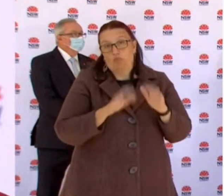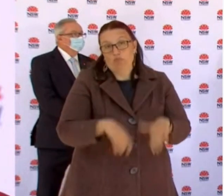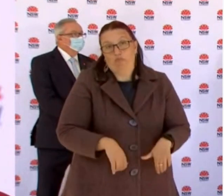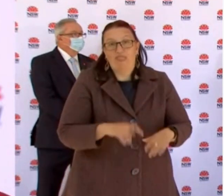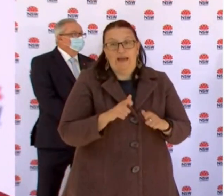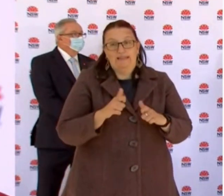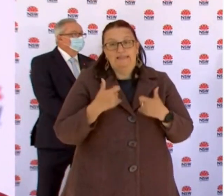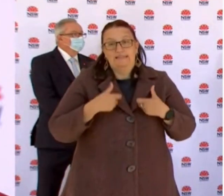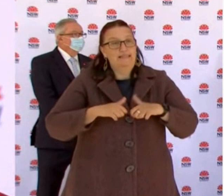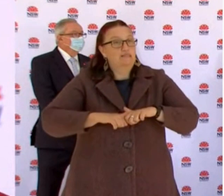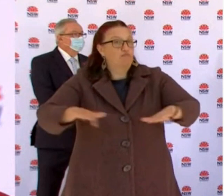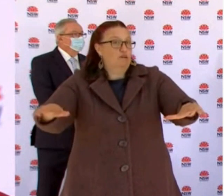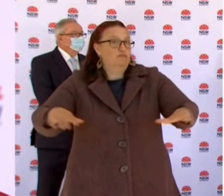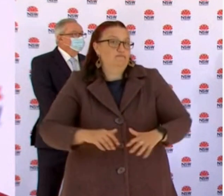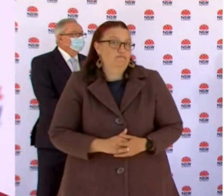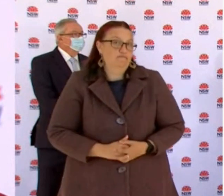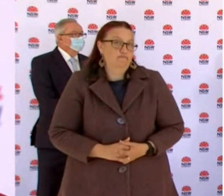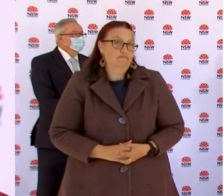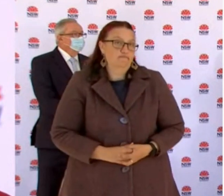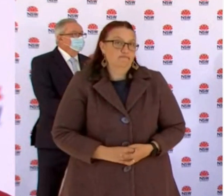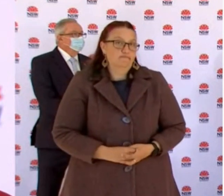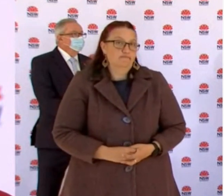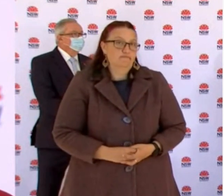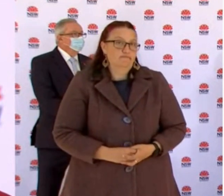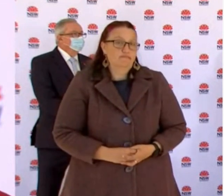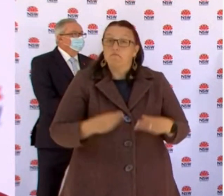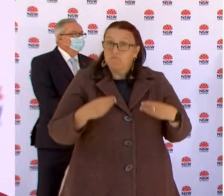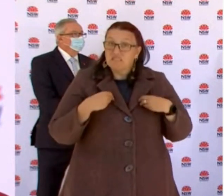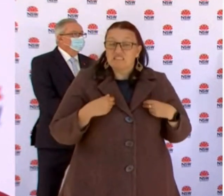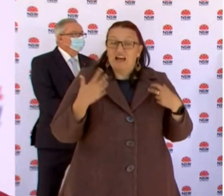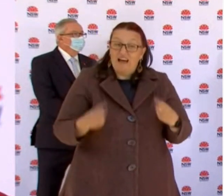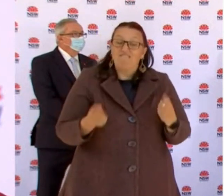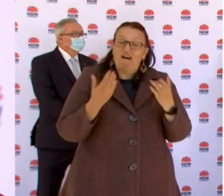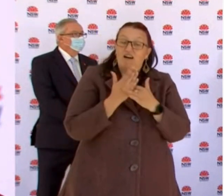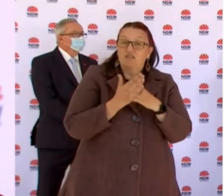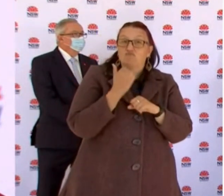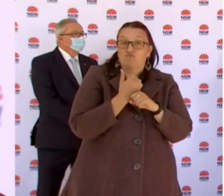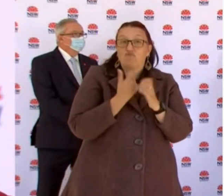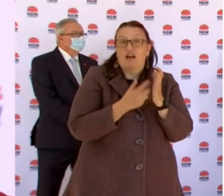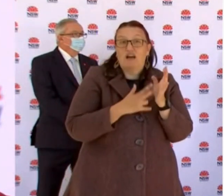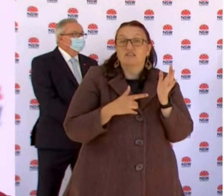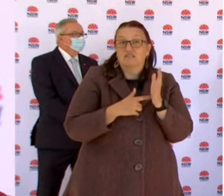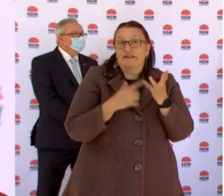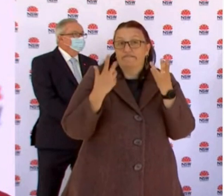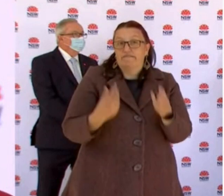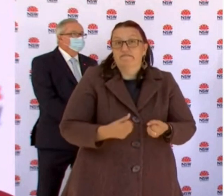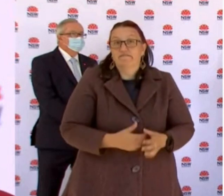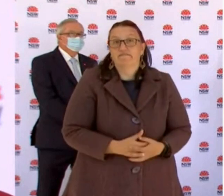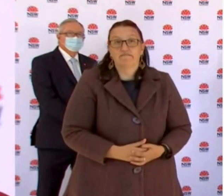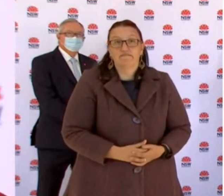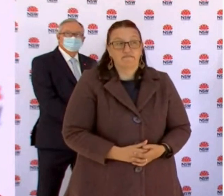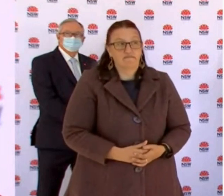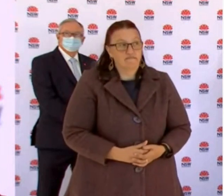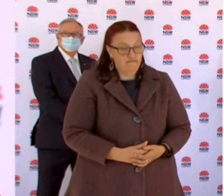those provisions are there and everybody understands them. And I do want to thank everybody who's been responsible. But we have seen since the lockdown